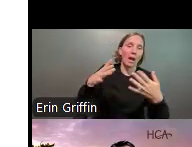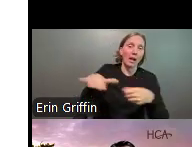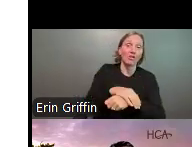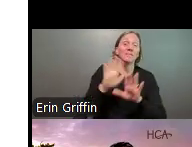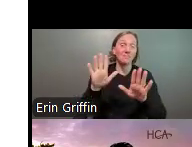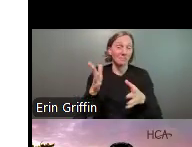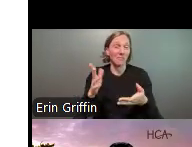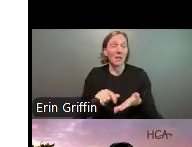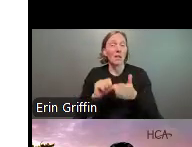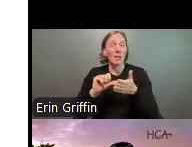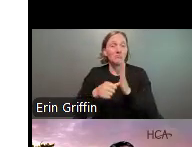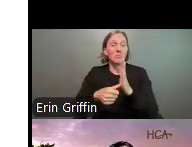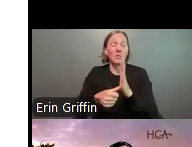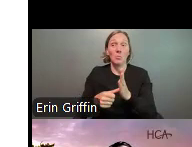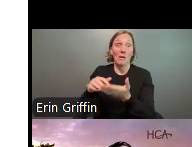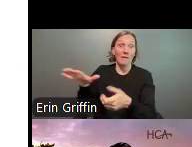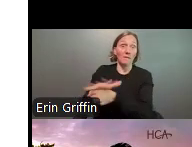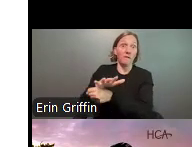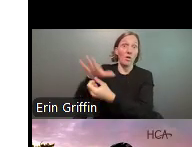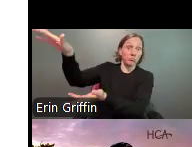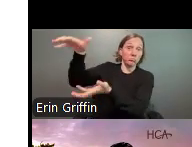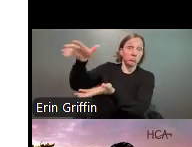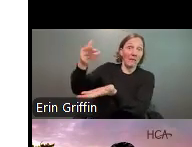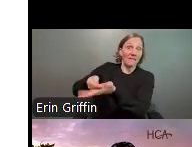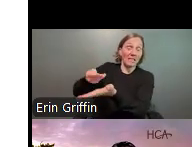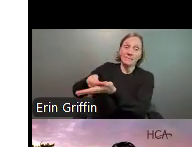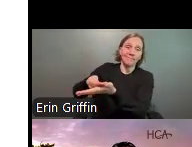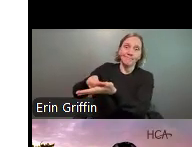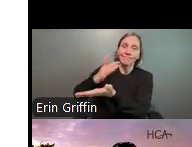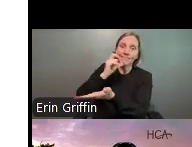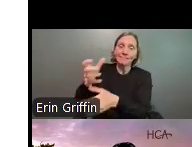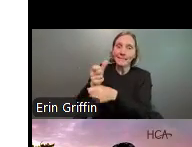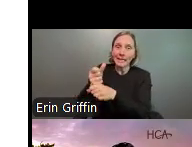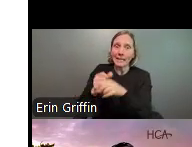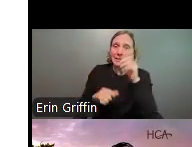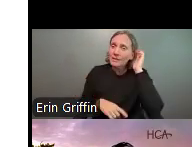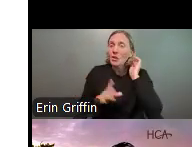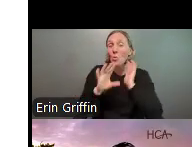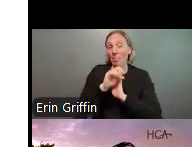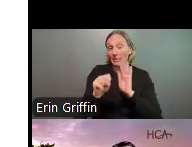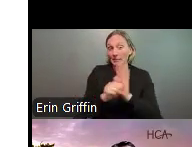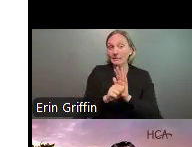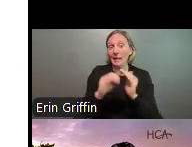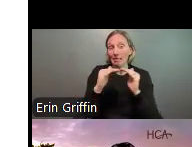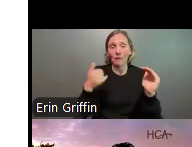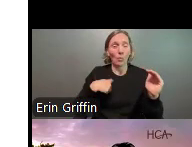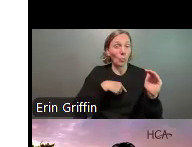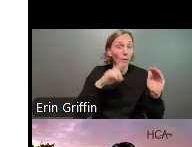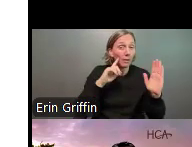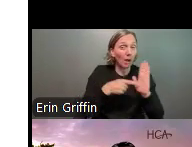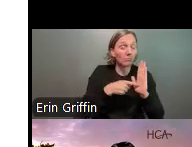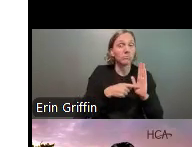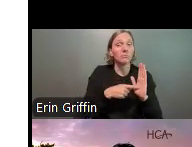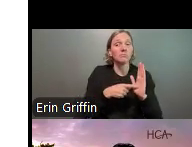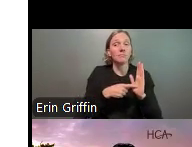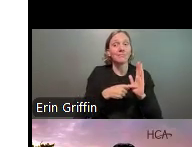receive full funding for the program, and we recognize here as a state, at the state level, that there are more community members who